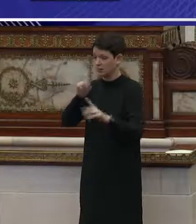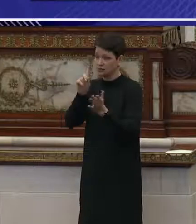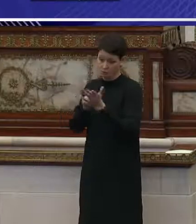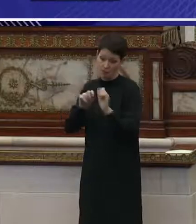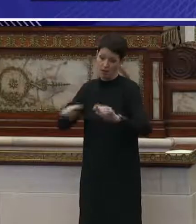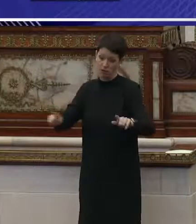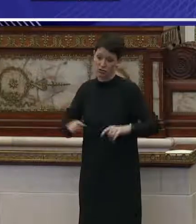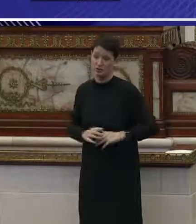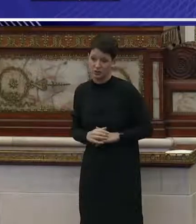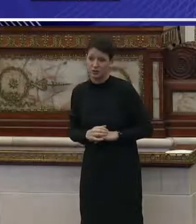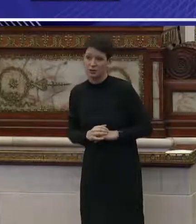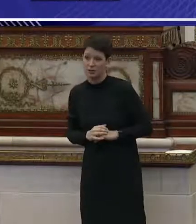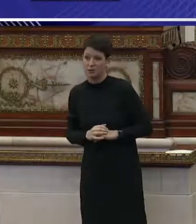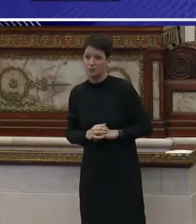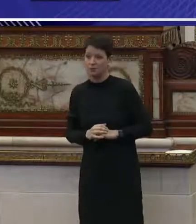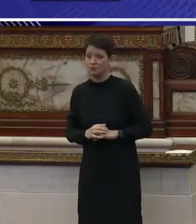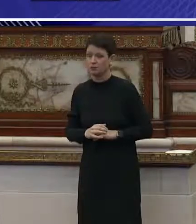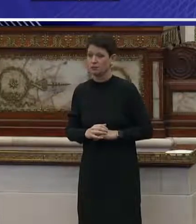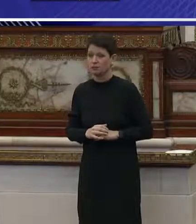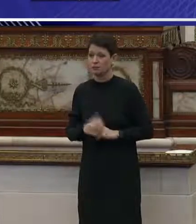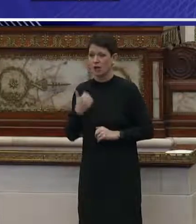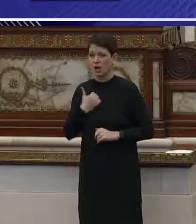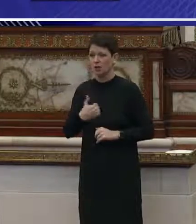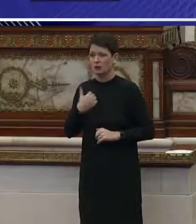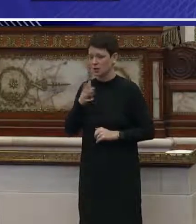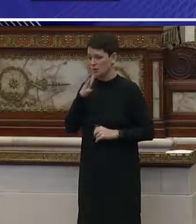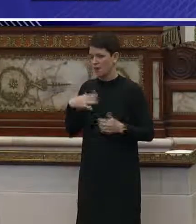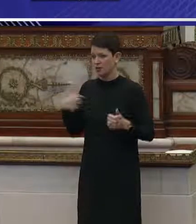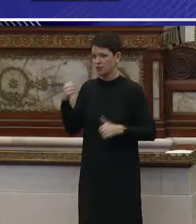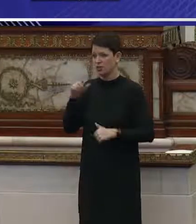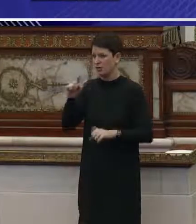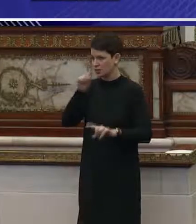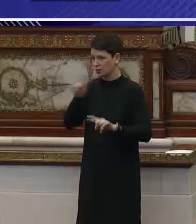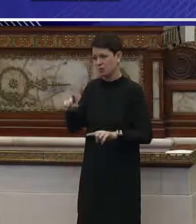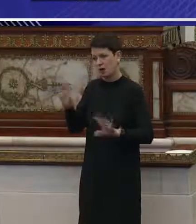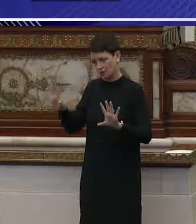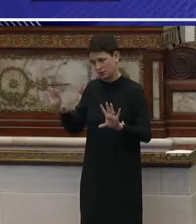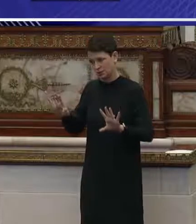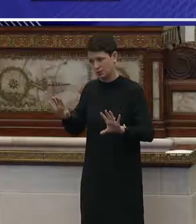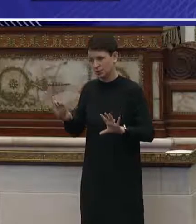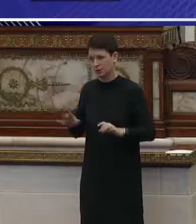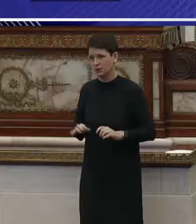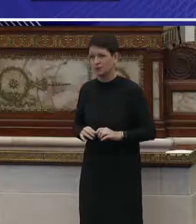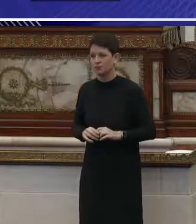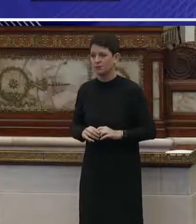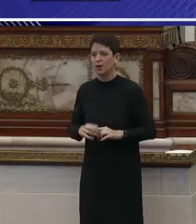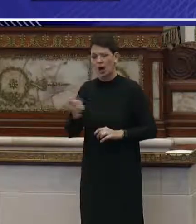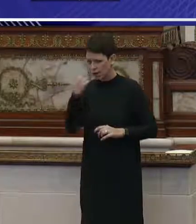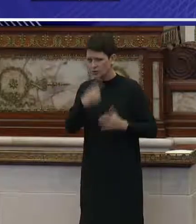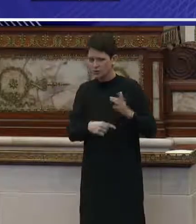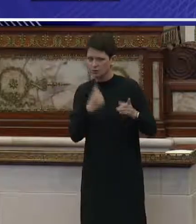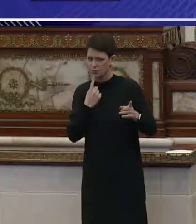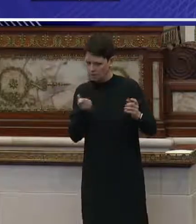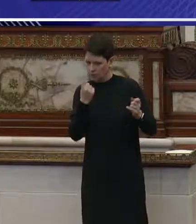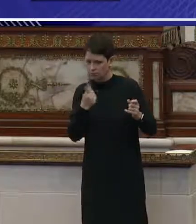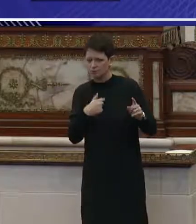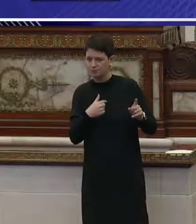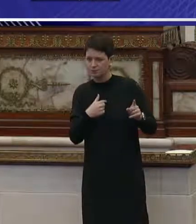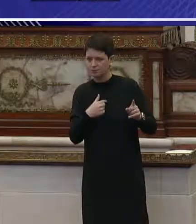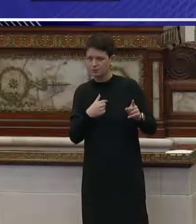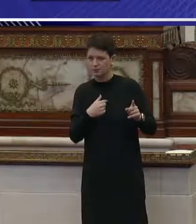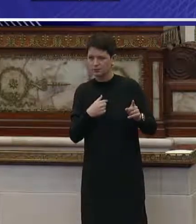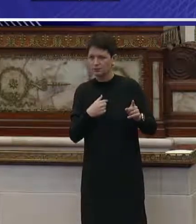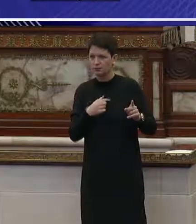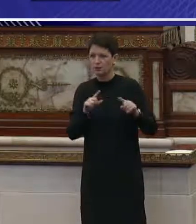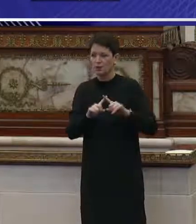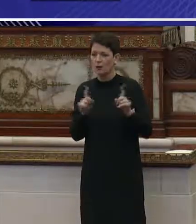out. Okay, I'm sorry, Madam Chair. I'm just going to respond this way. Look, certainly. I understand what you're saying.